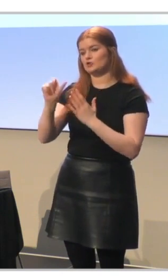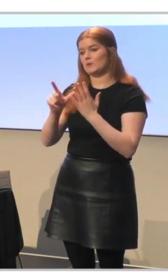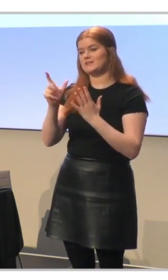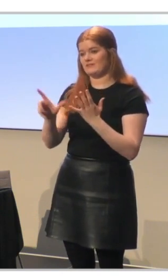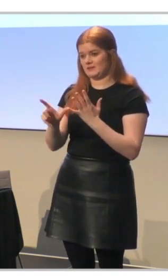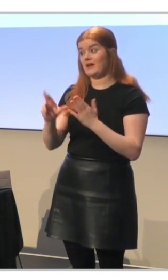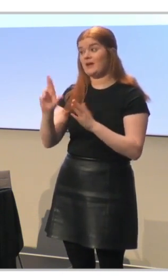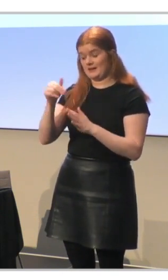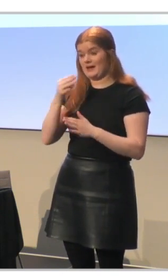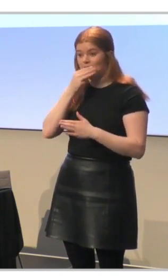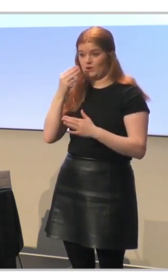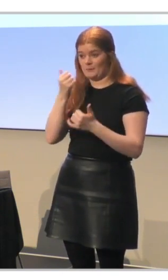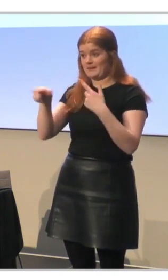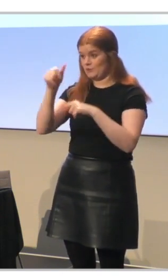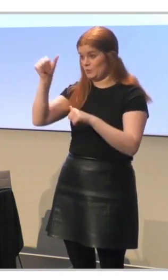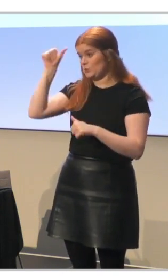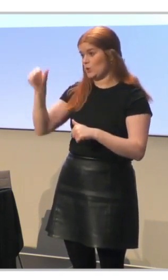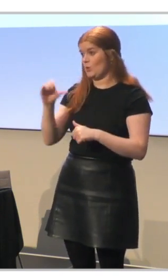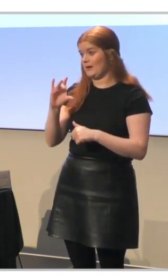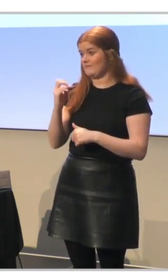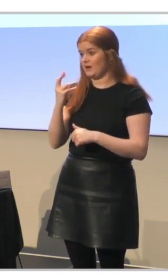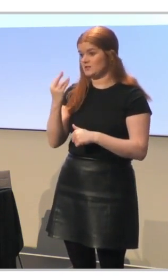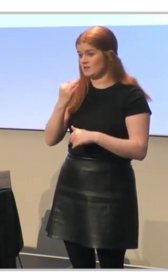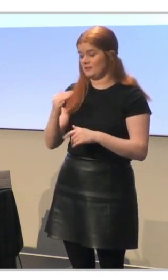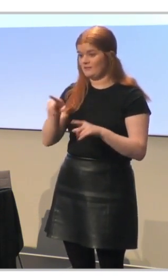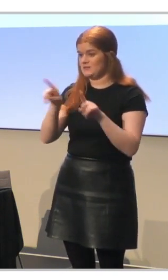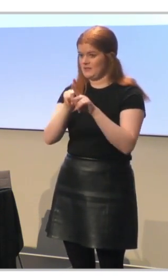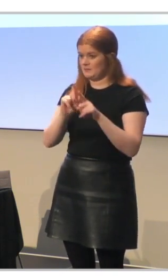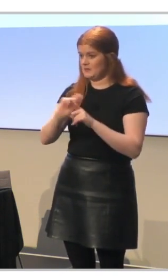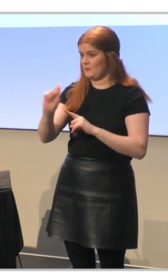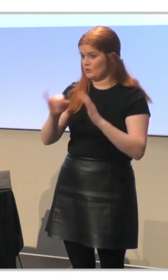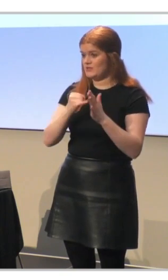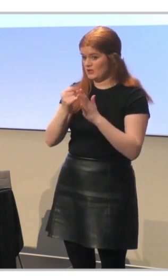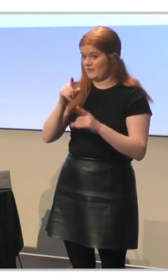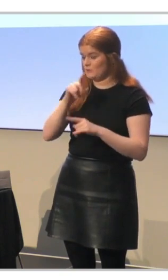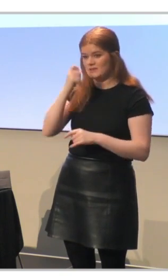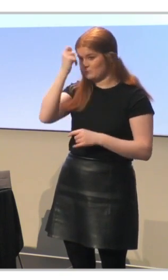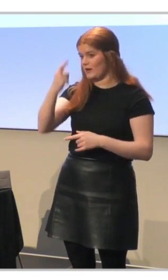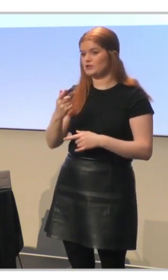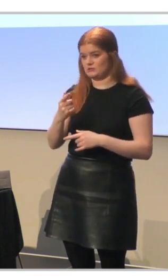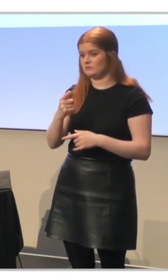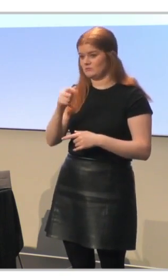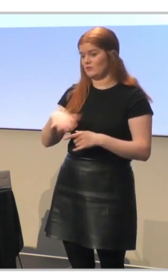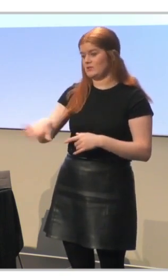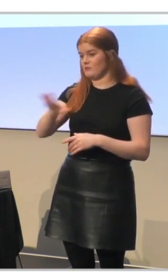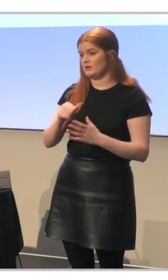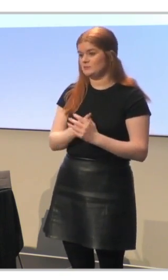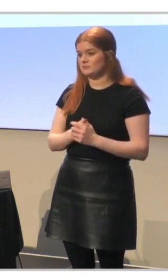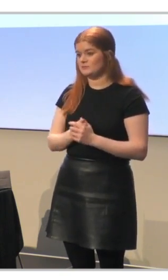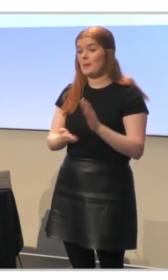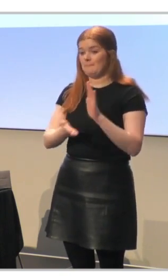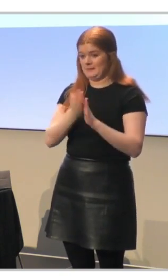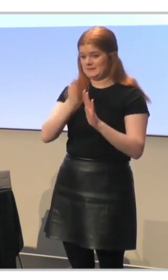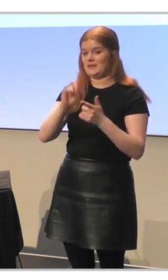can confirm with those of you who know the Kevin Costner film of the same title that it was an inspiration for the field. Build it and